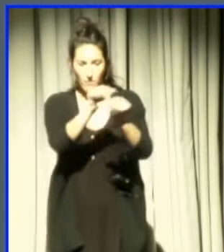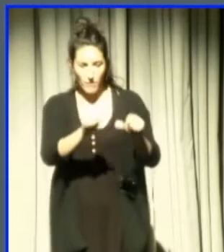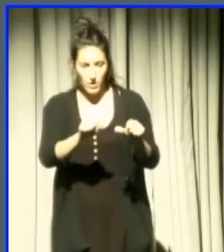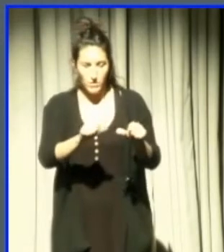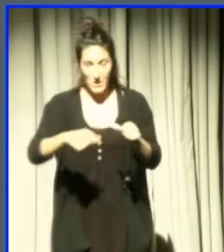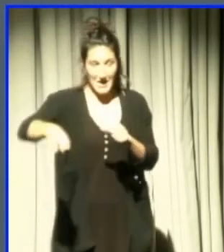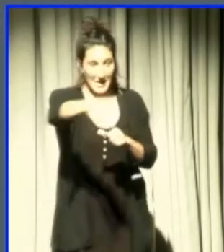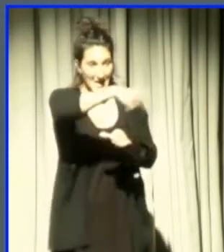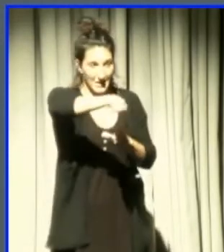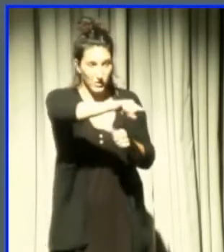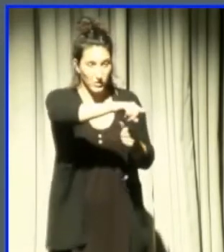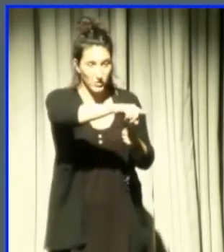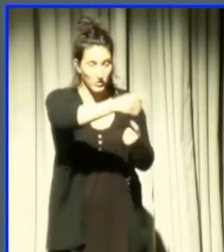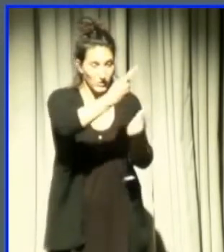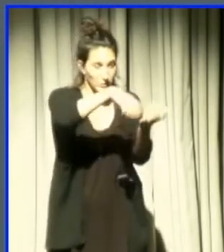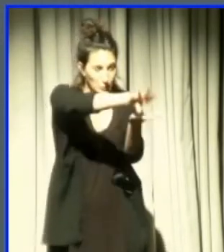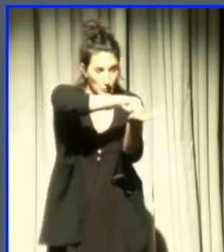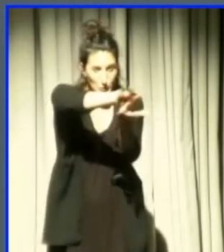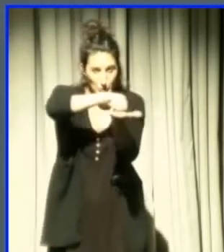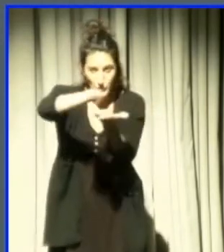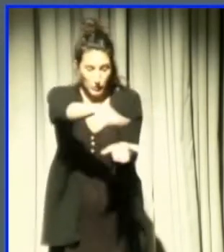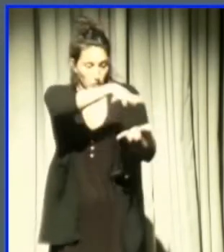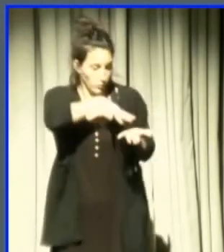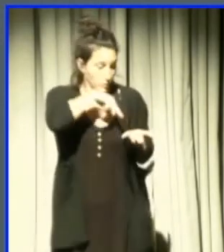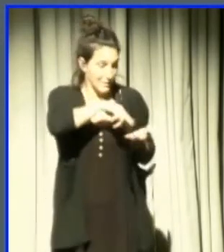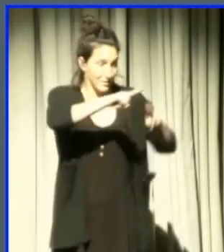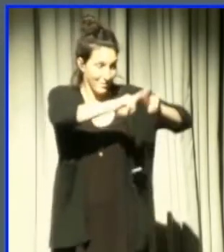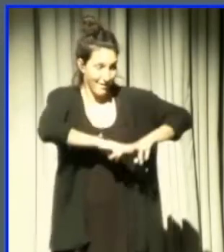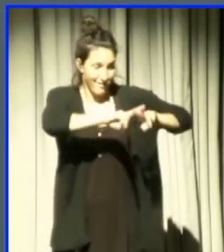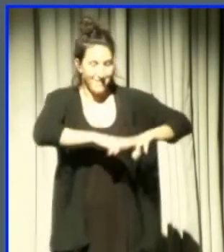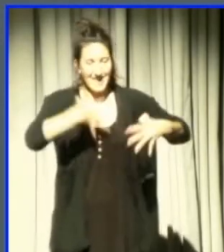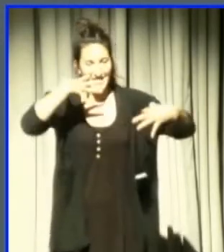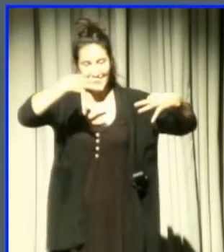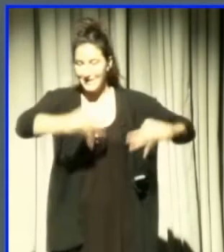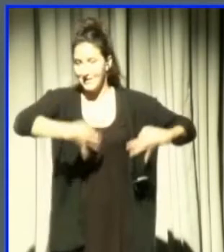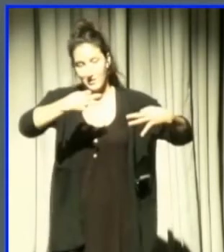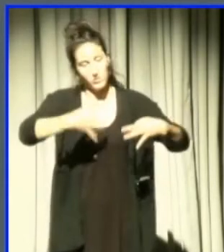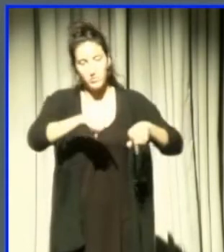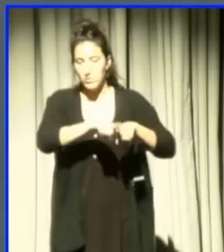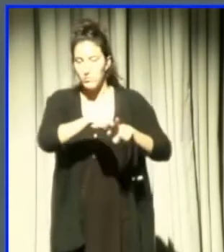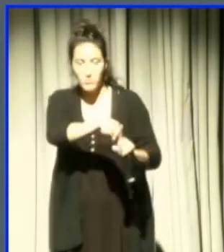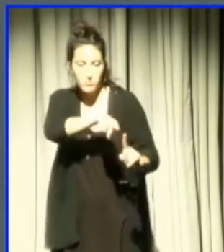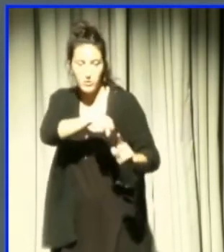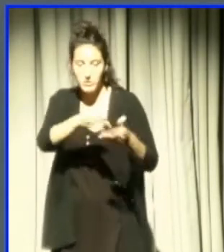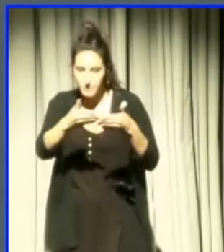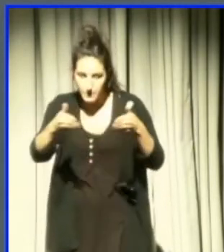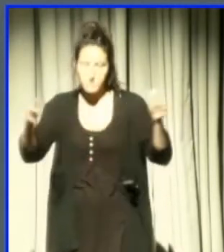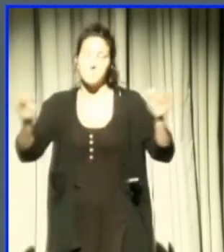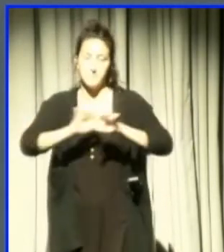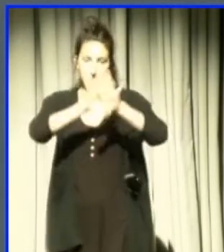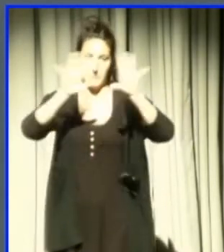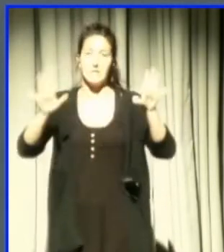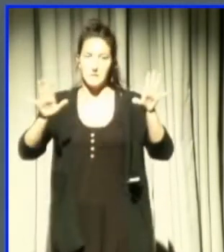analyze that, we'd probably get a more cleaner, let's say, view on what are the emerging trends at scale. So this